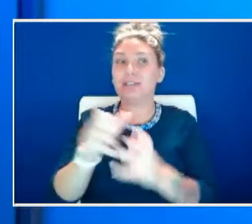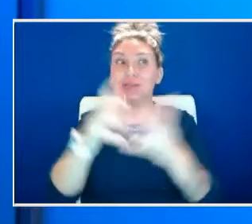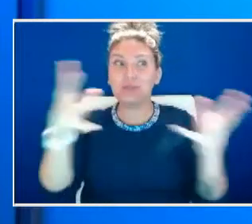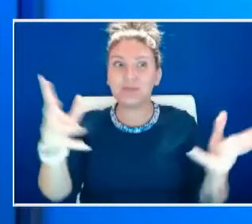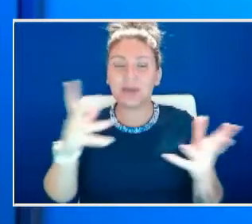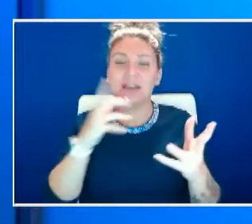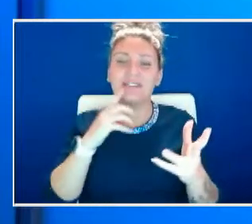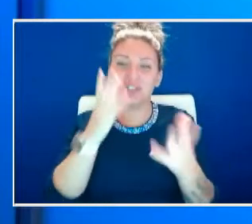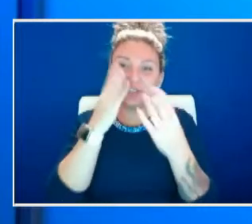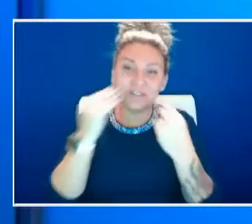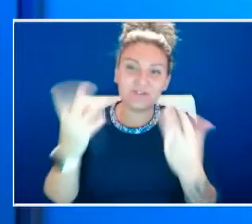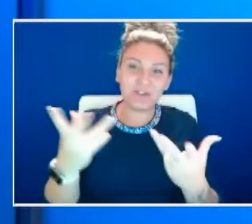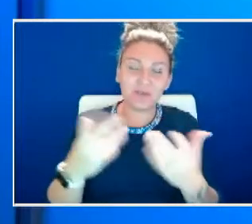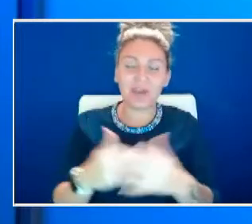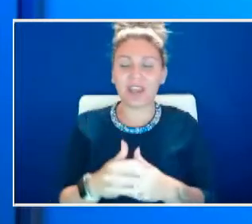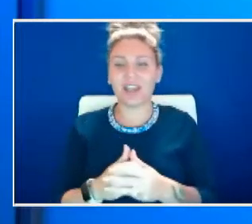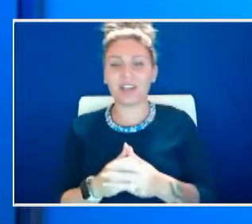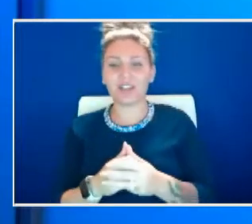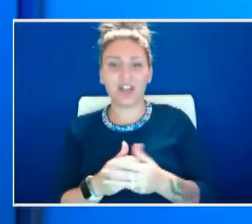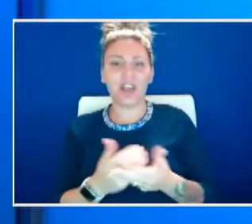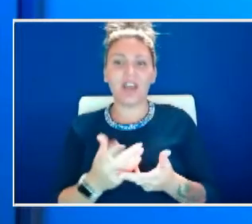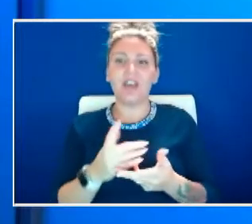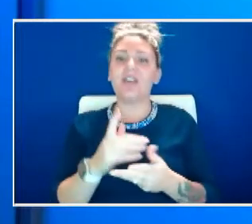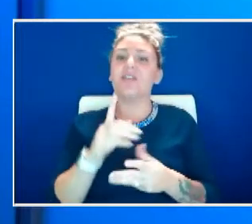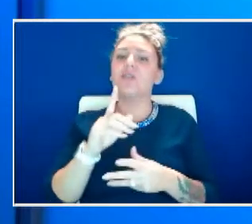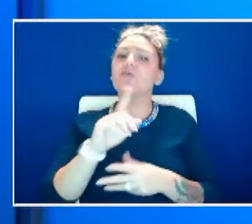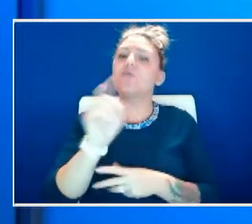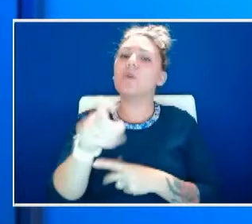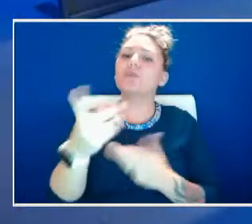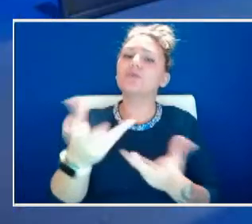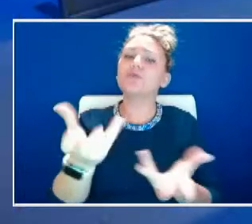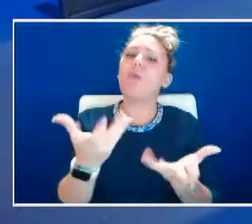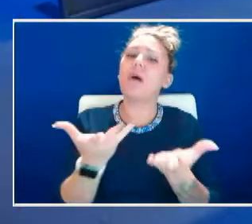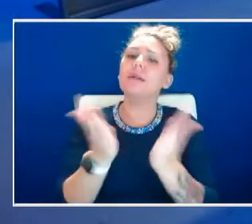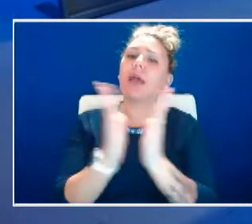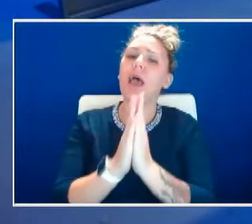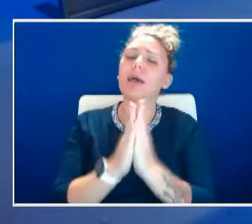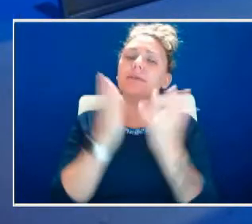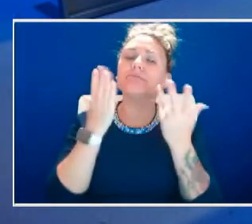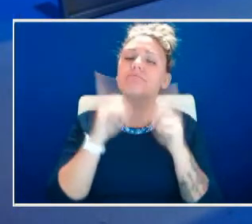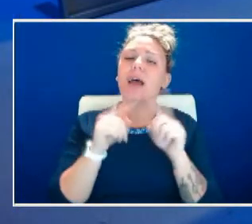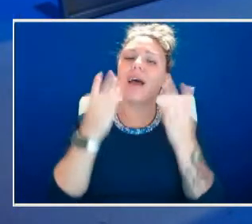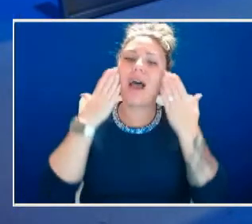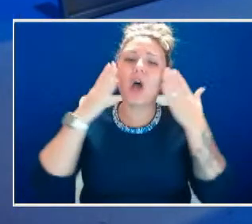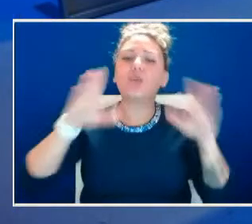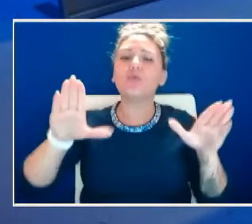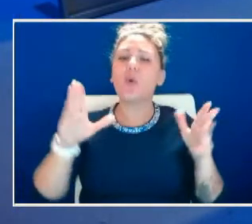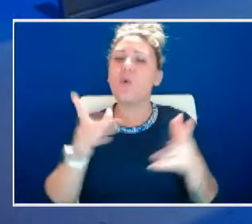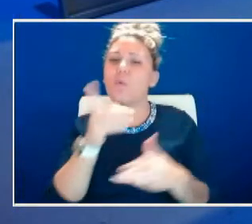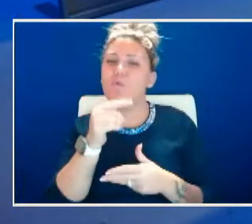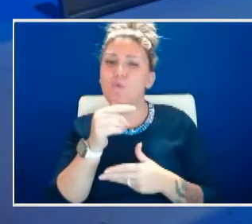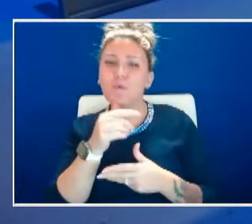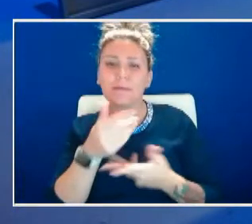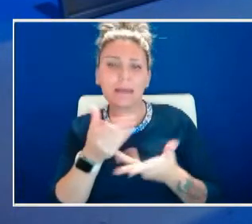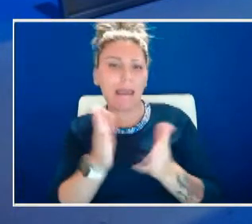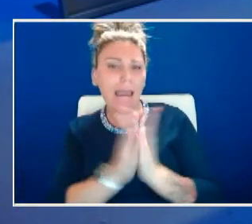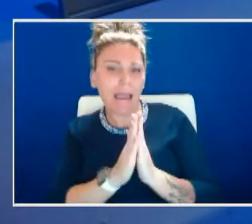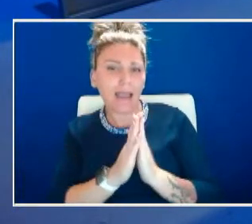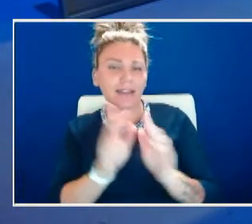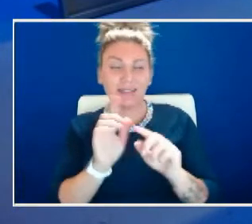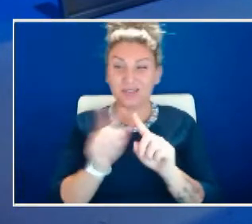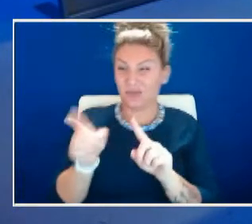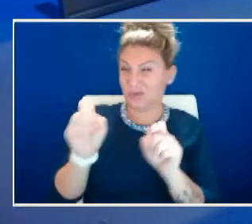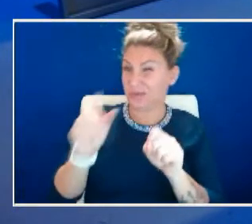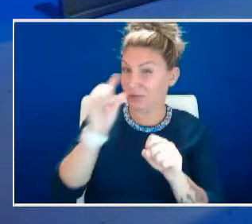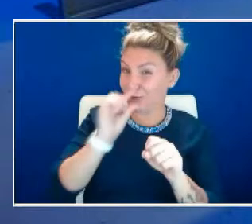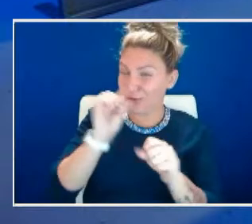the questions you want to ask, but you don't know who to ask. Yeah, things that, like you said, you can Google a lot when it comes to breast cancer, but knowing those personal stories,